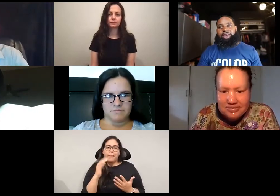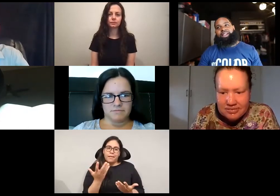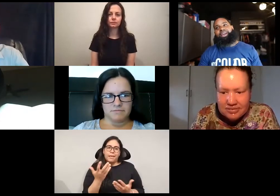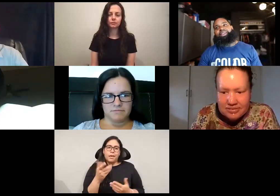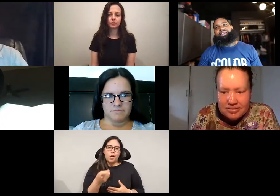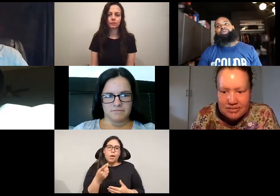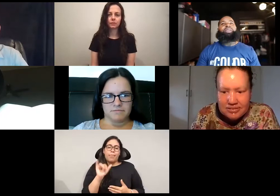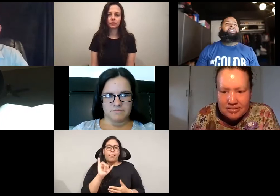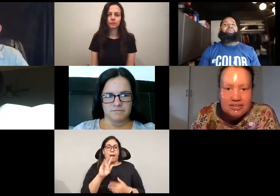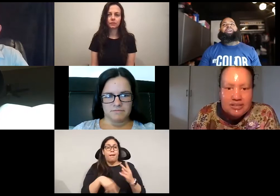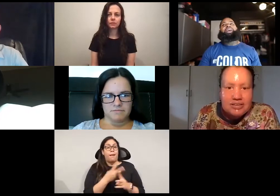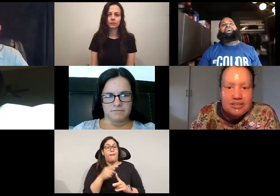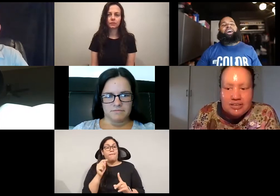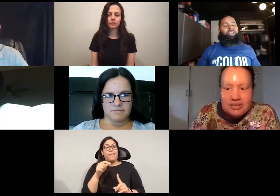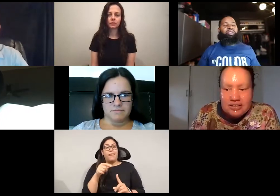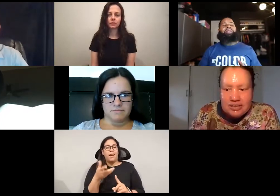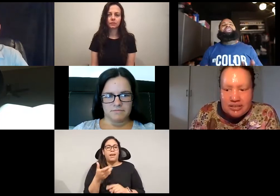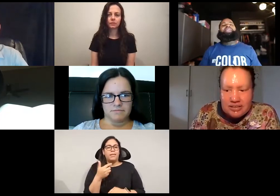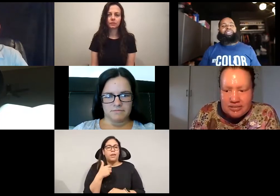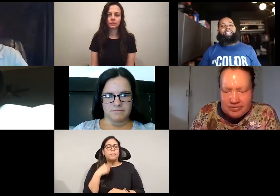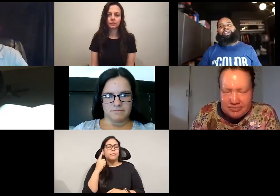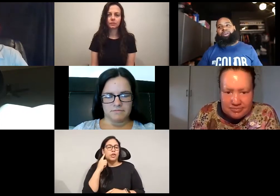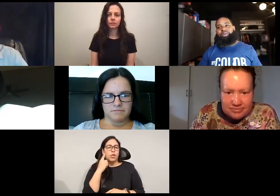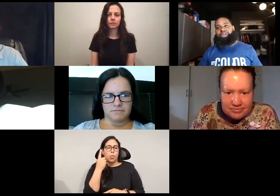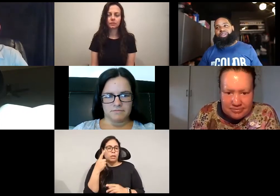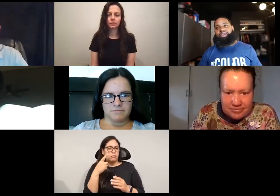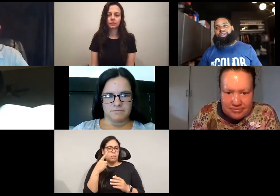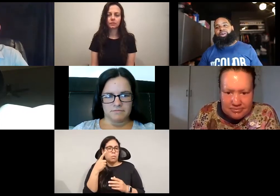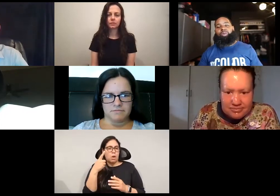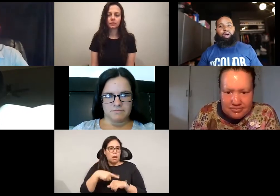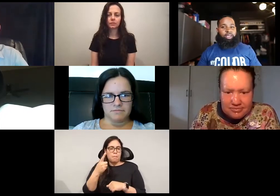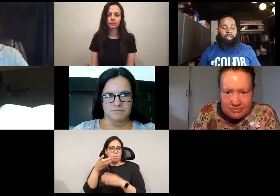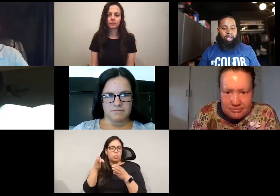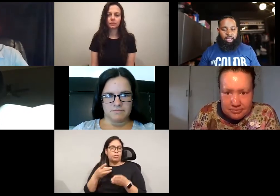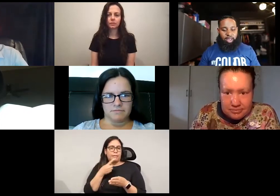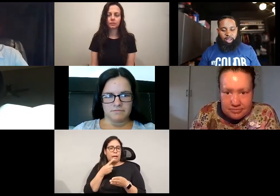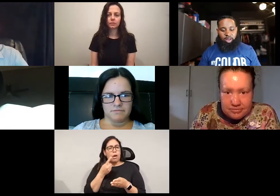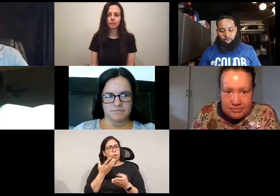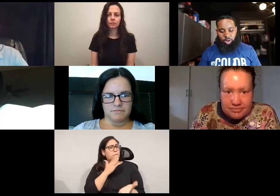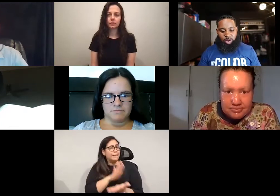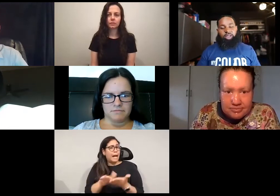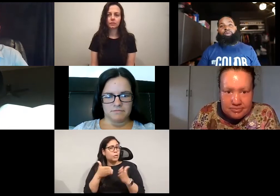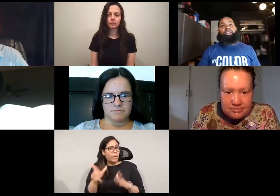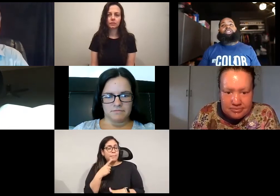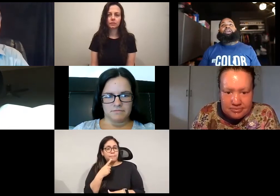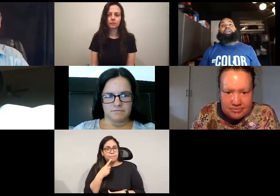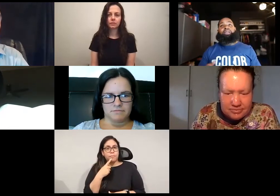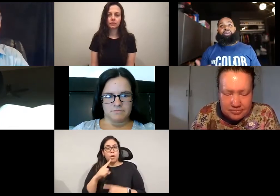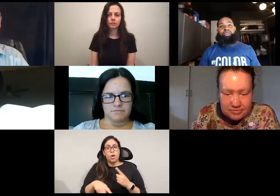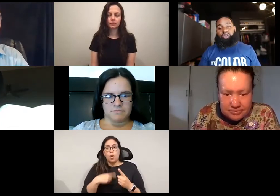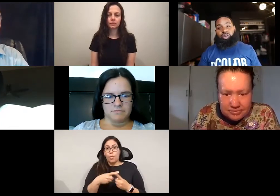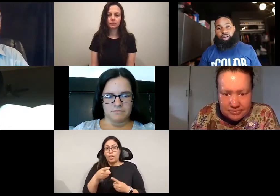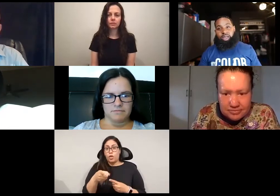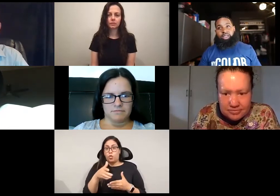I think that someone kind of, I heard someone say this, and it was the good way. It's like when you hear someone sharing